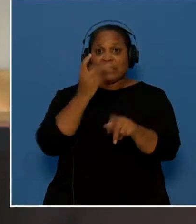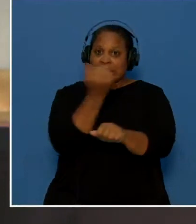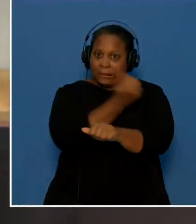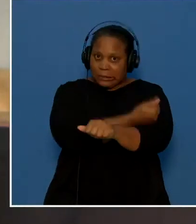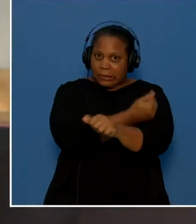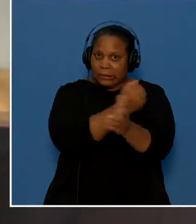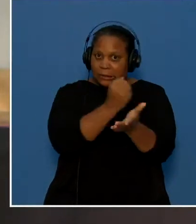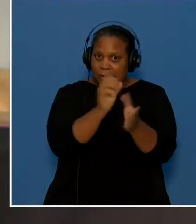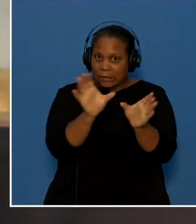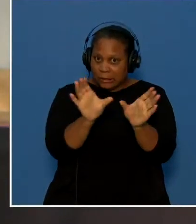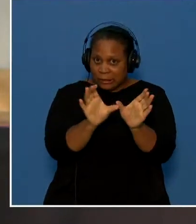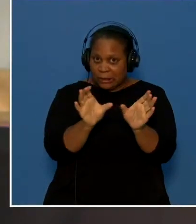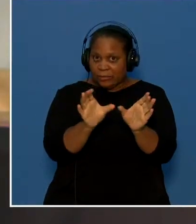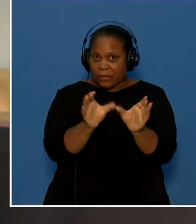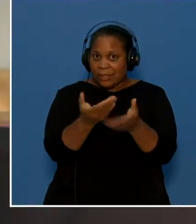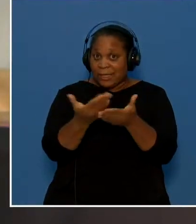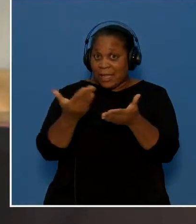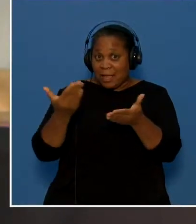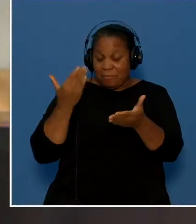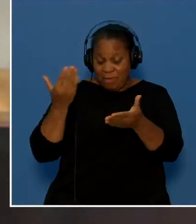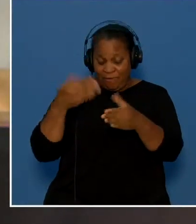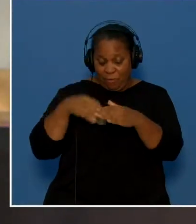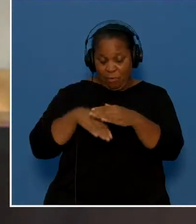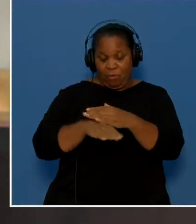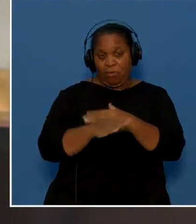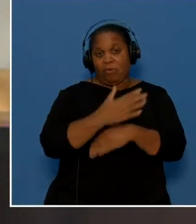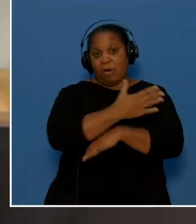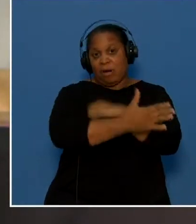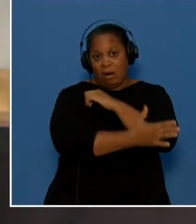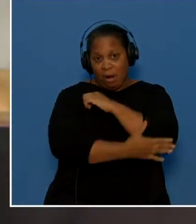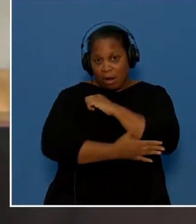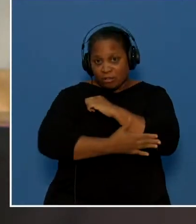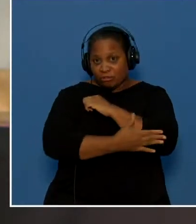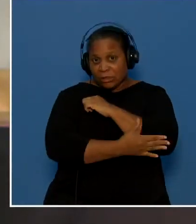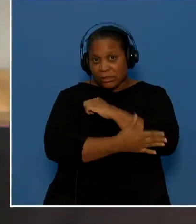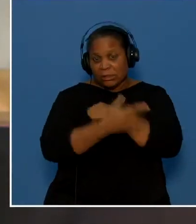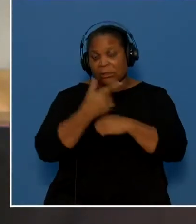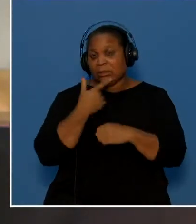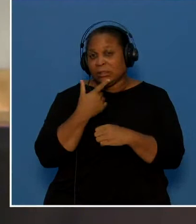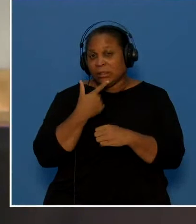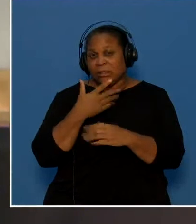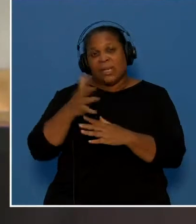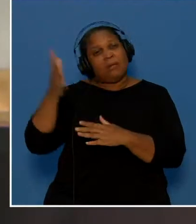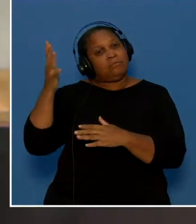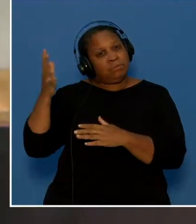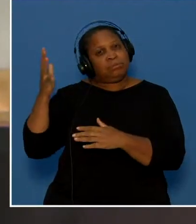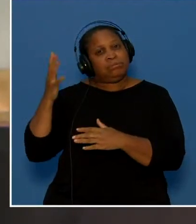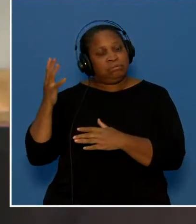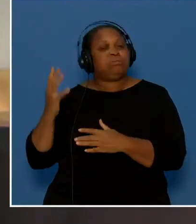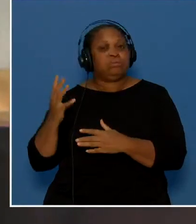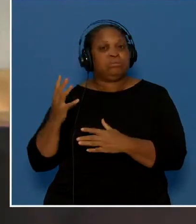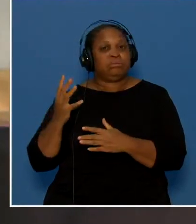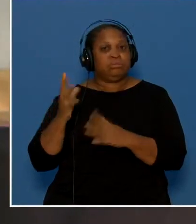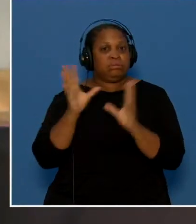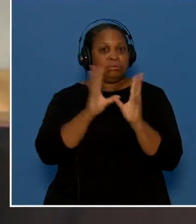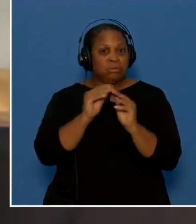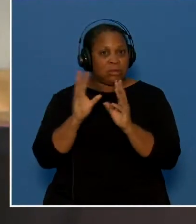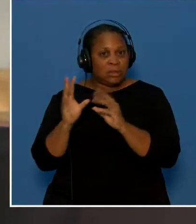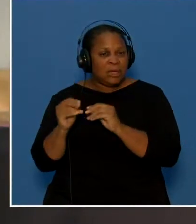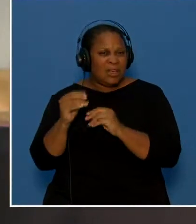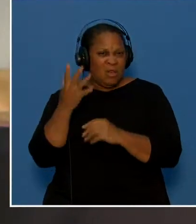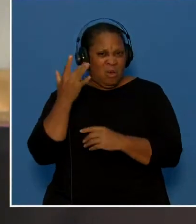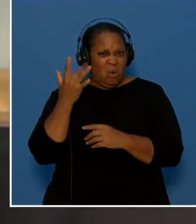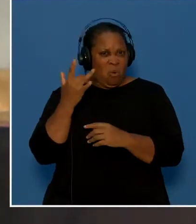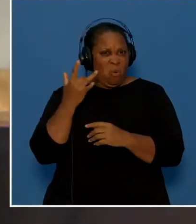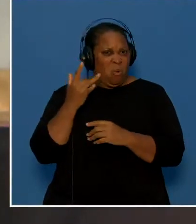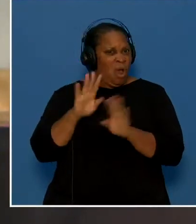vaccine certificates before being allowed in entry into countries, as you stated over the last couple of press conferences. Why is Bermuda still